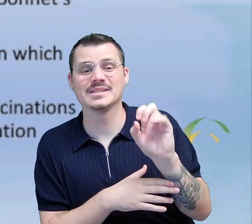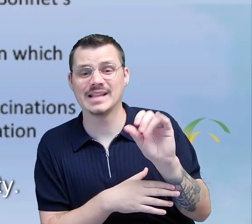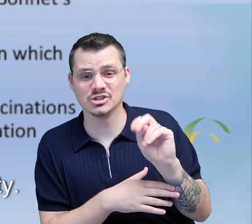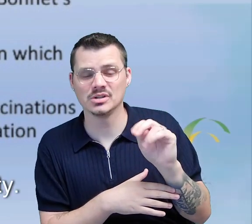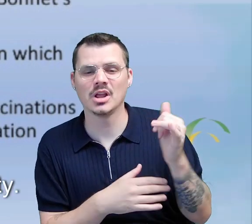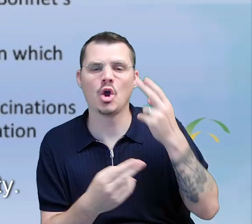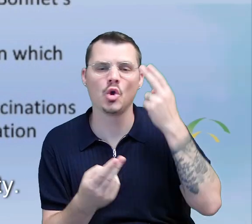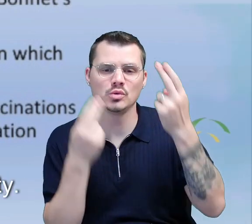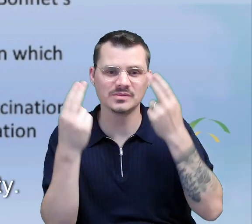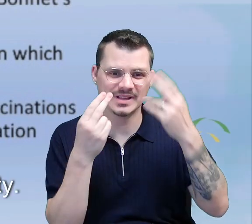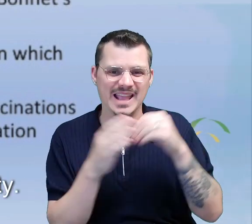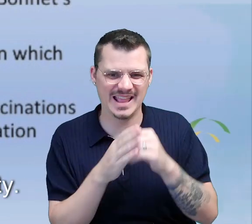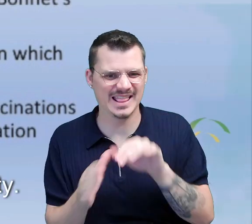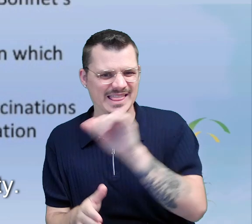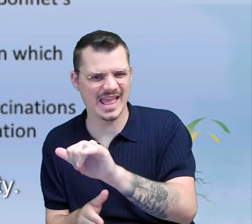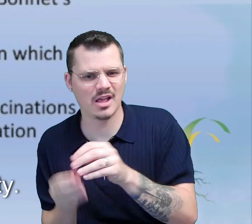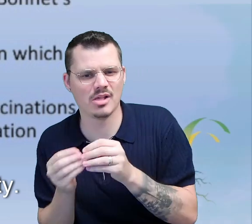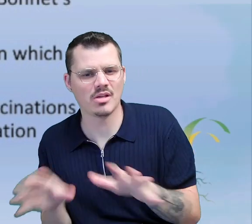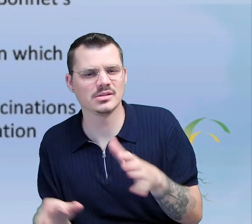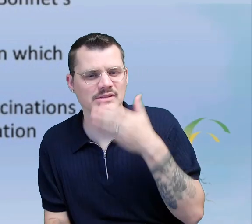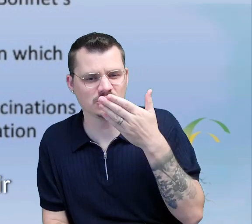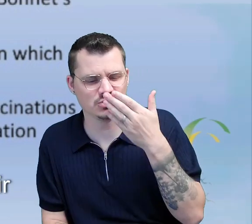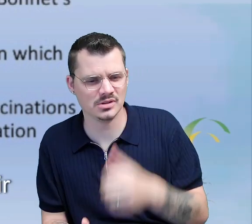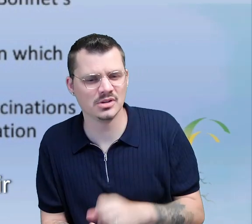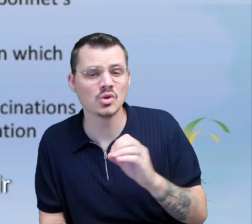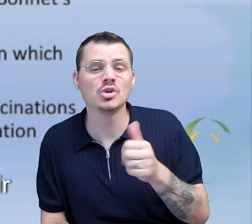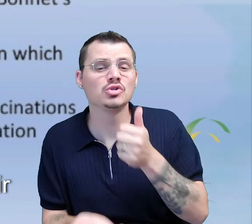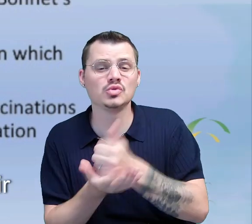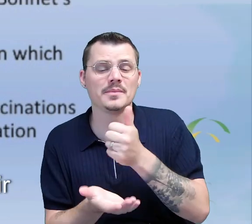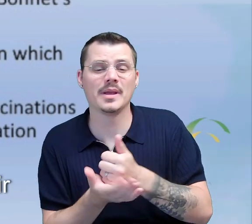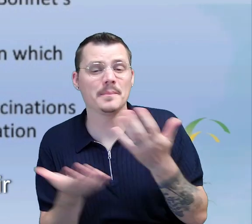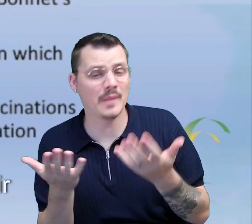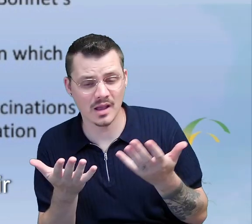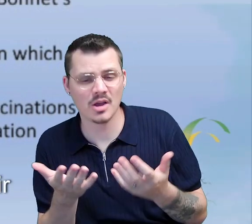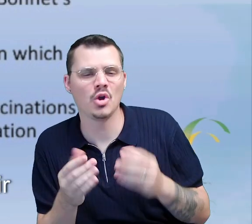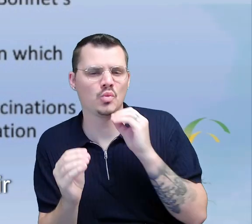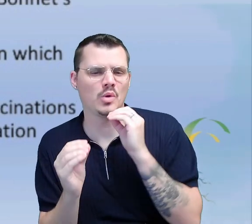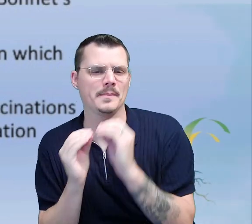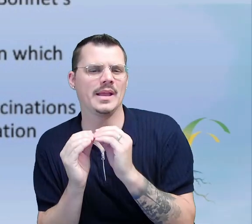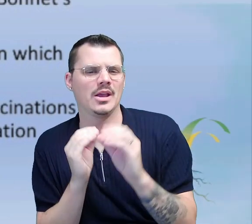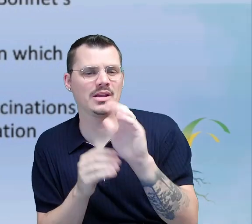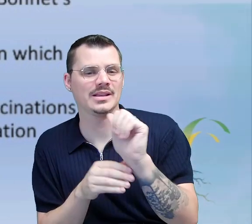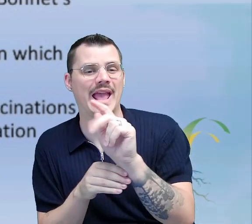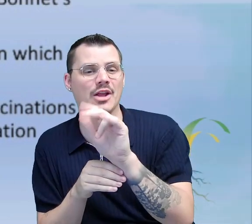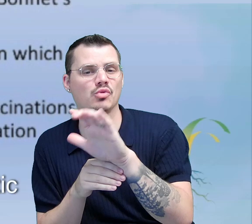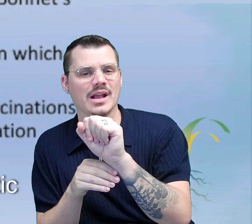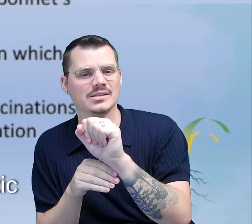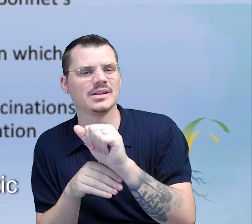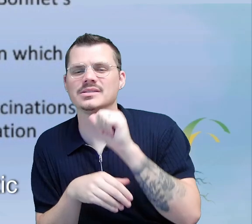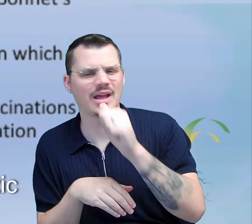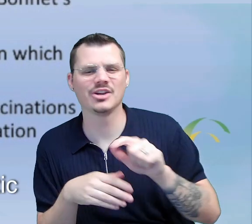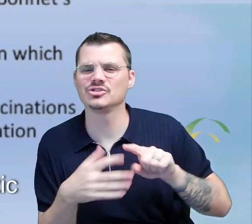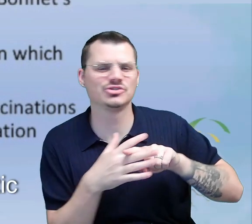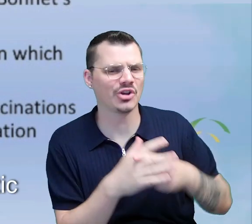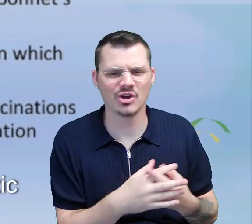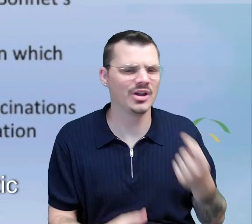be hallucinations in that sensory faculty. So the treatment might be to repair cataracts, not start